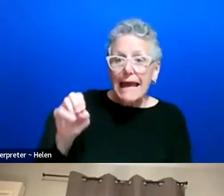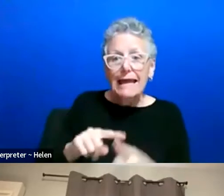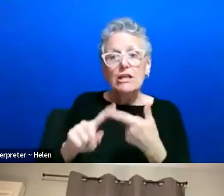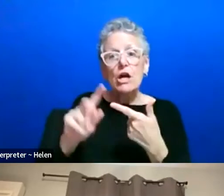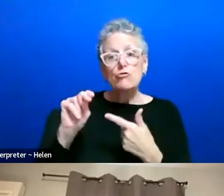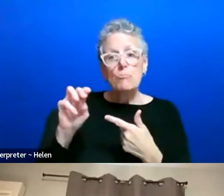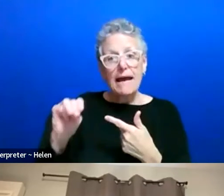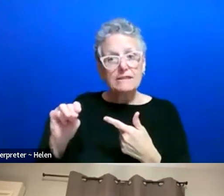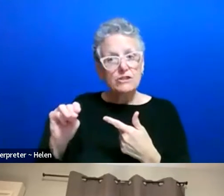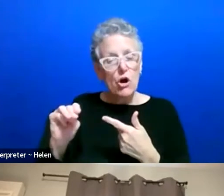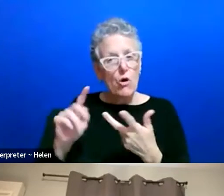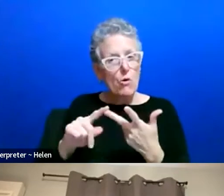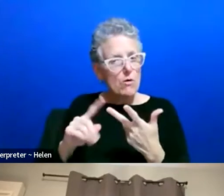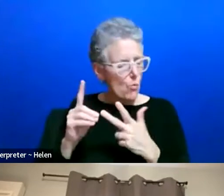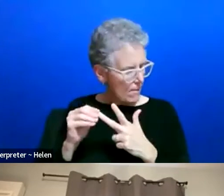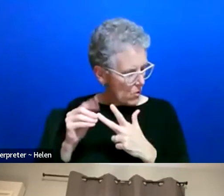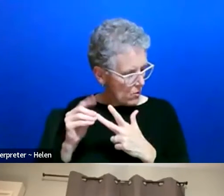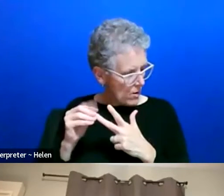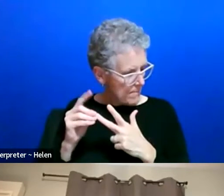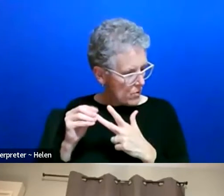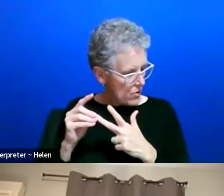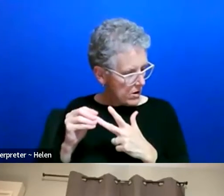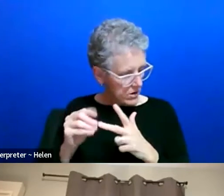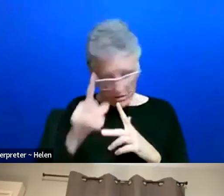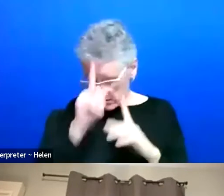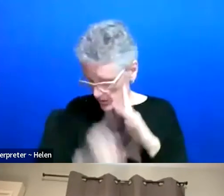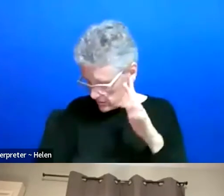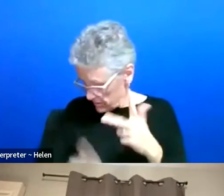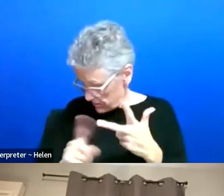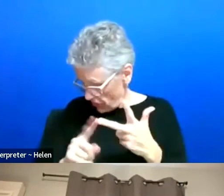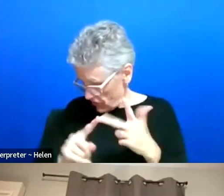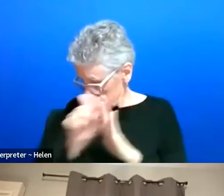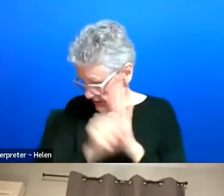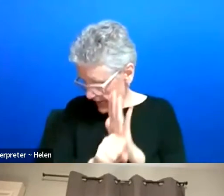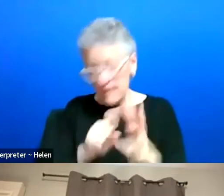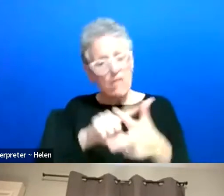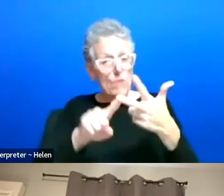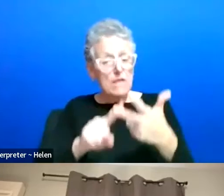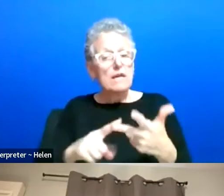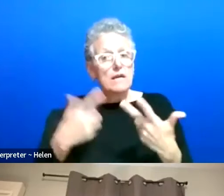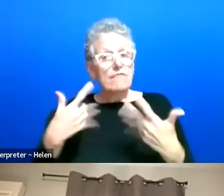and I think there's a third one, and the state is escaping me, have